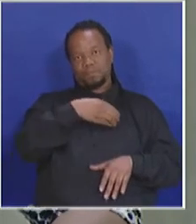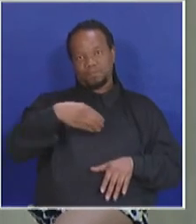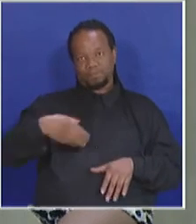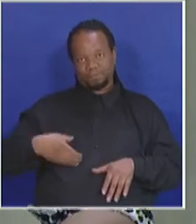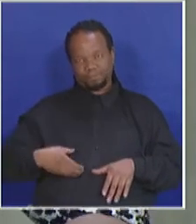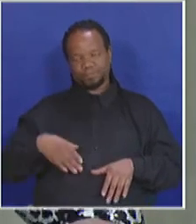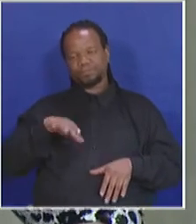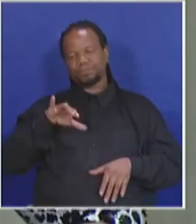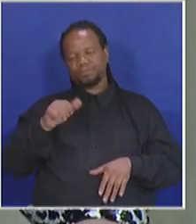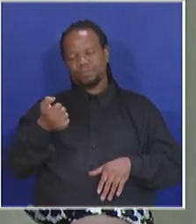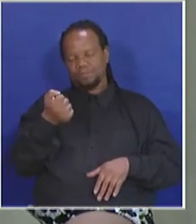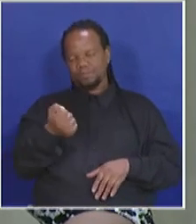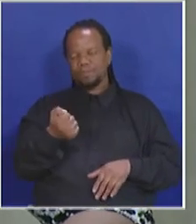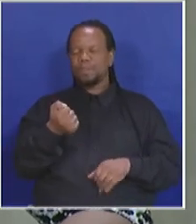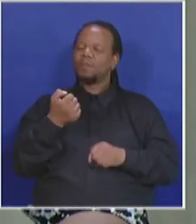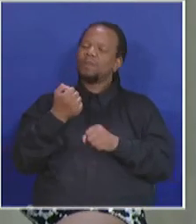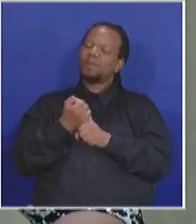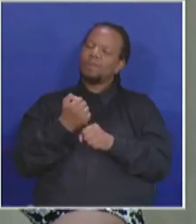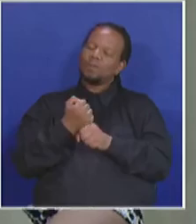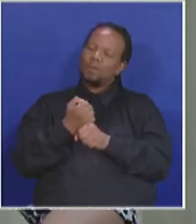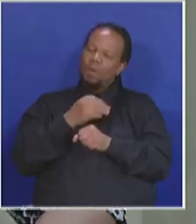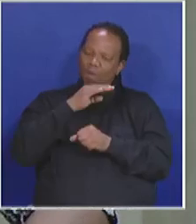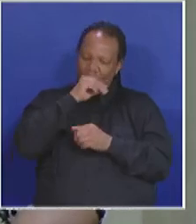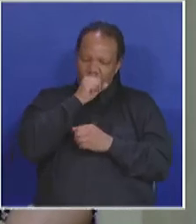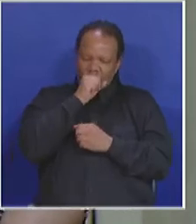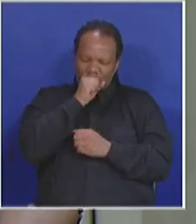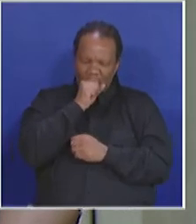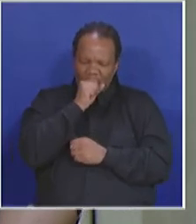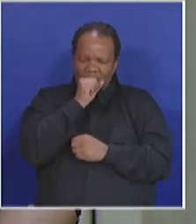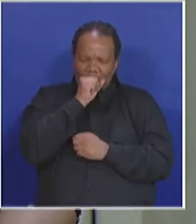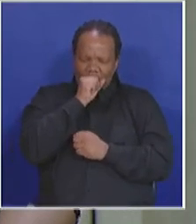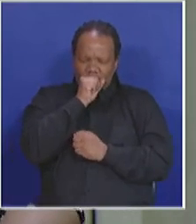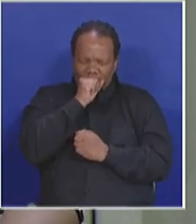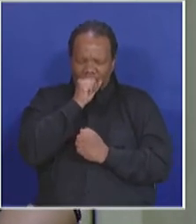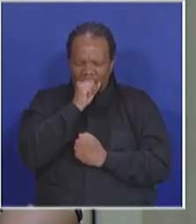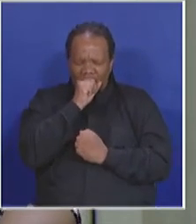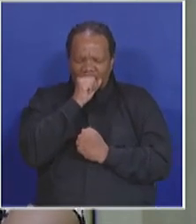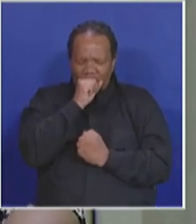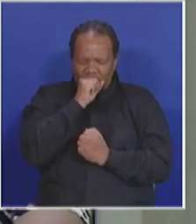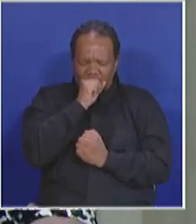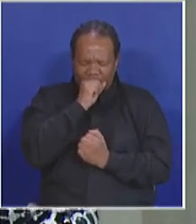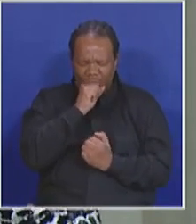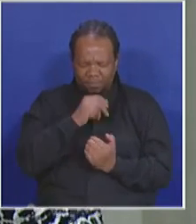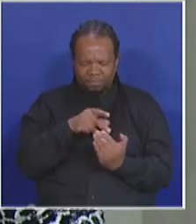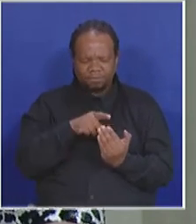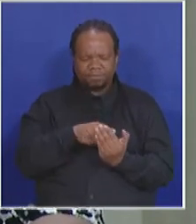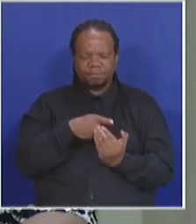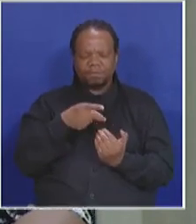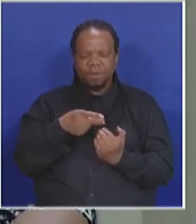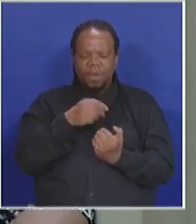Pakisa that focused on oceans economy. And let me just say this, said that on the eve of